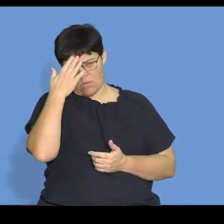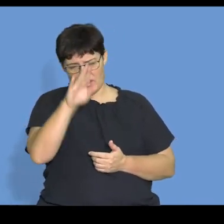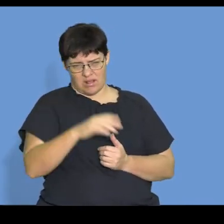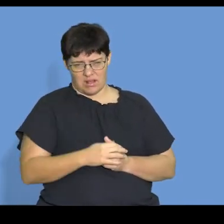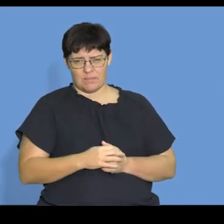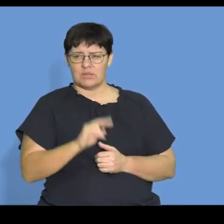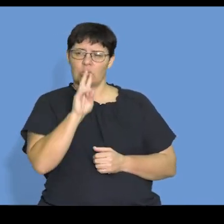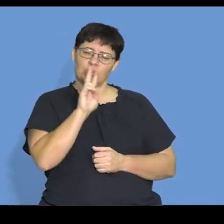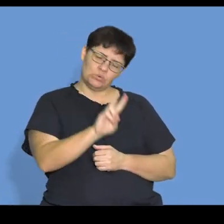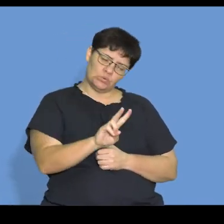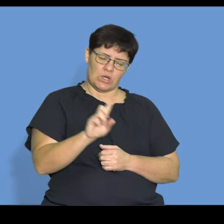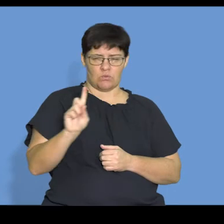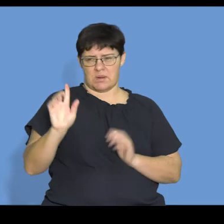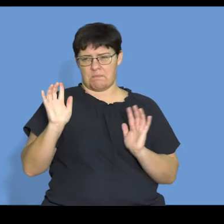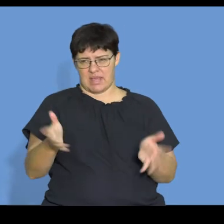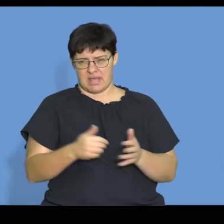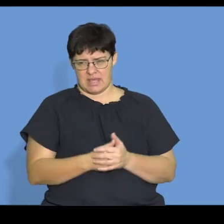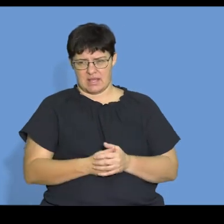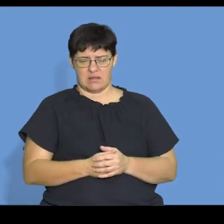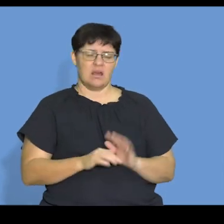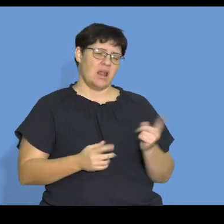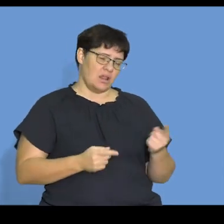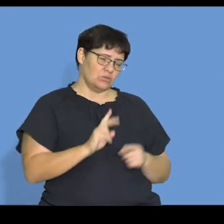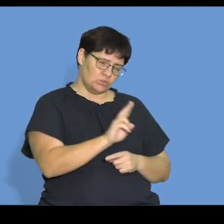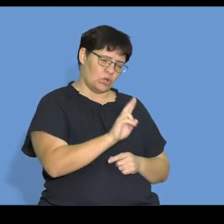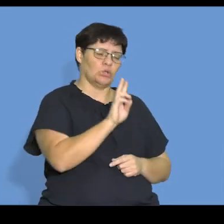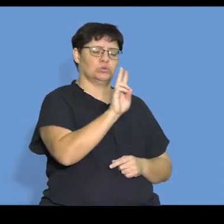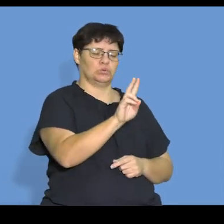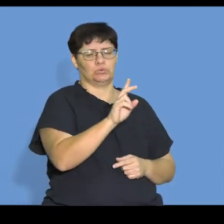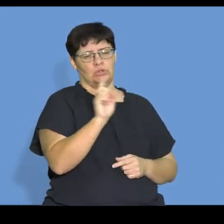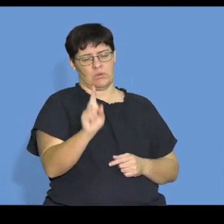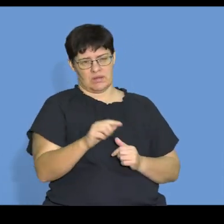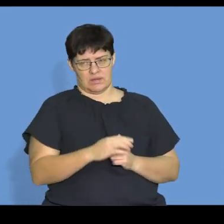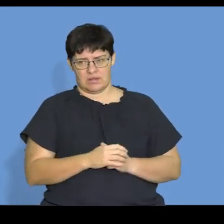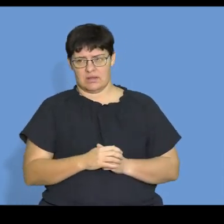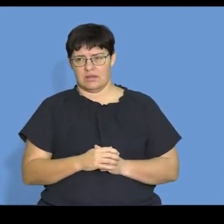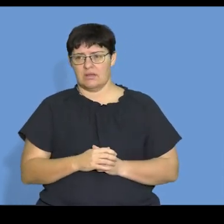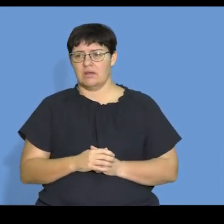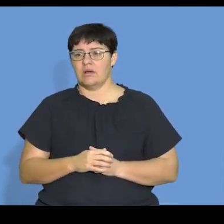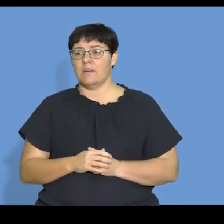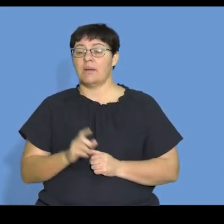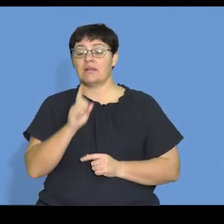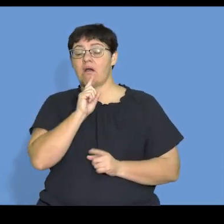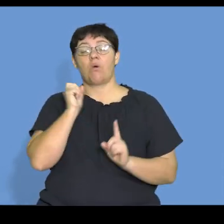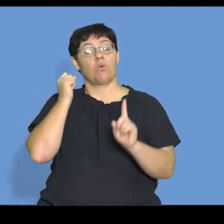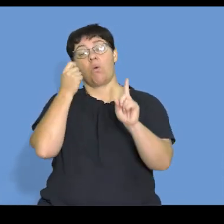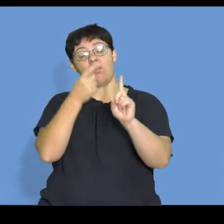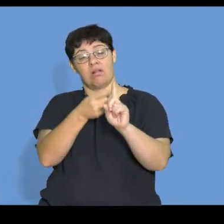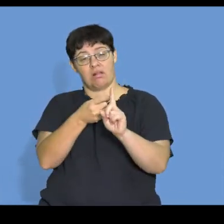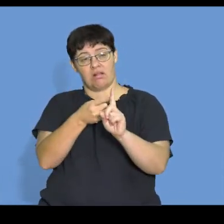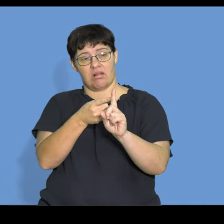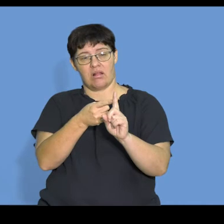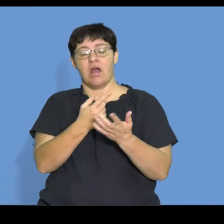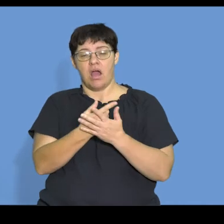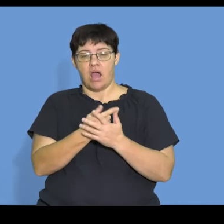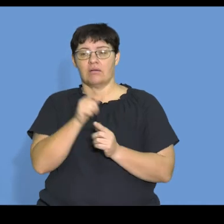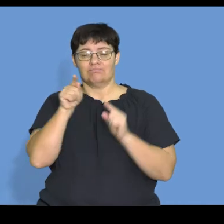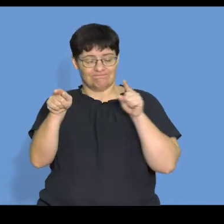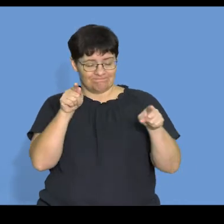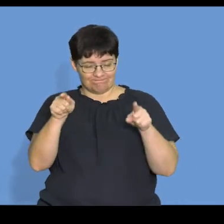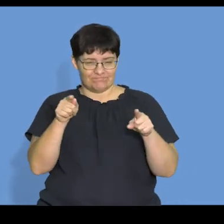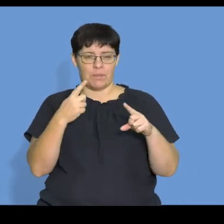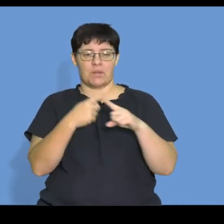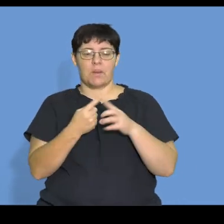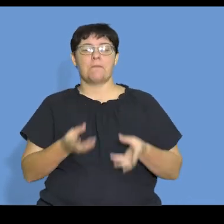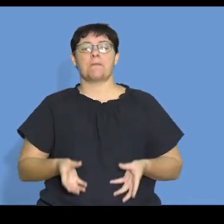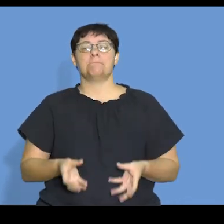1. And another 2, it has 2 and 1. But the goal here is to always multiply those 2 and get a